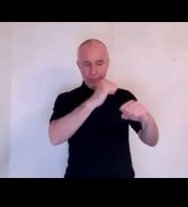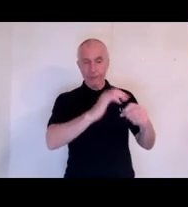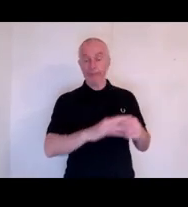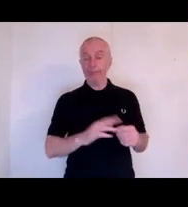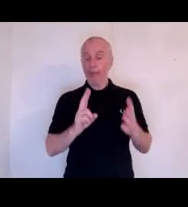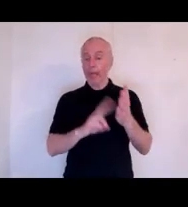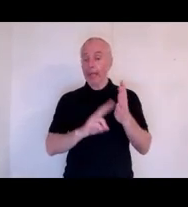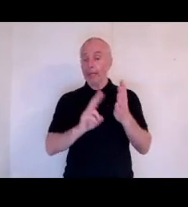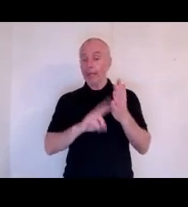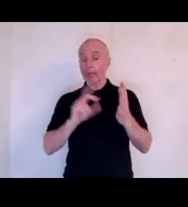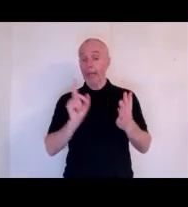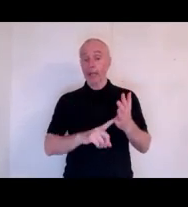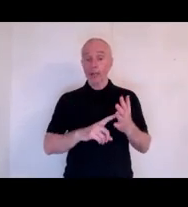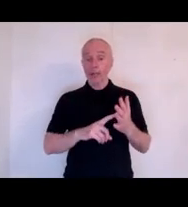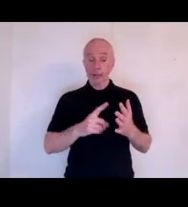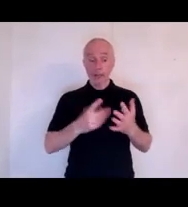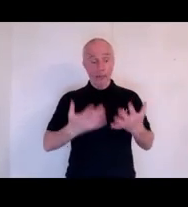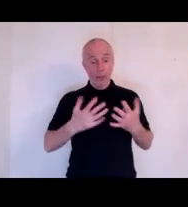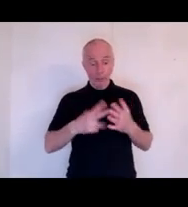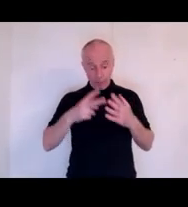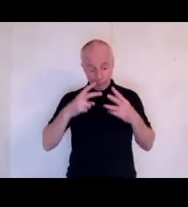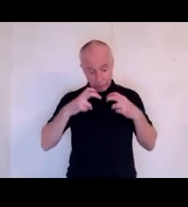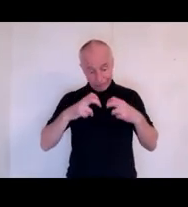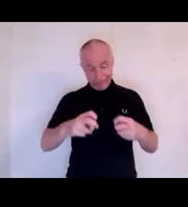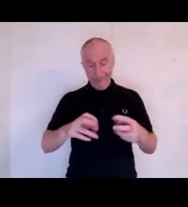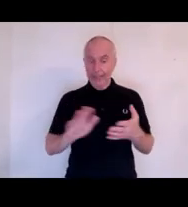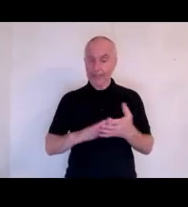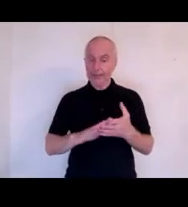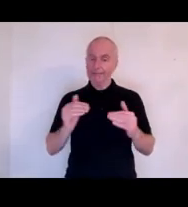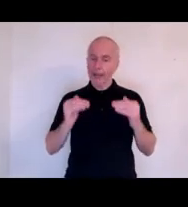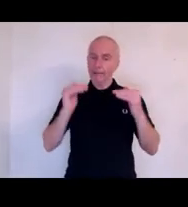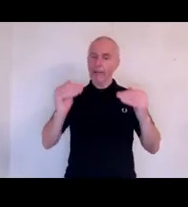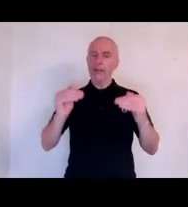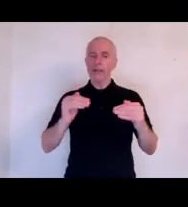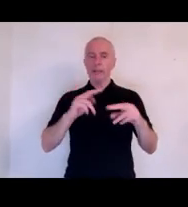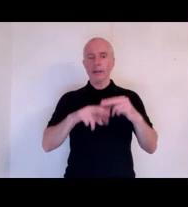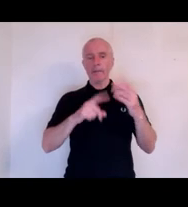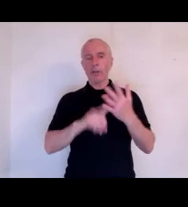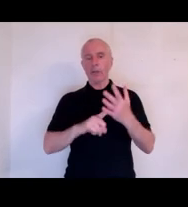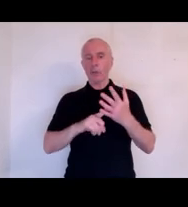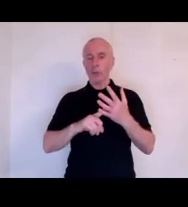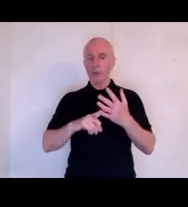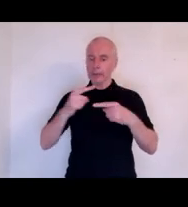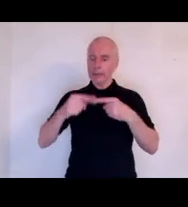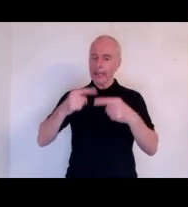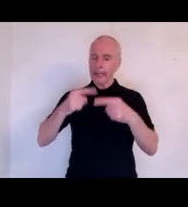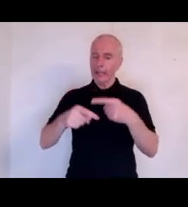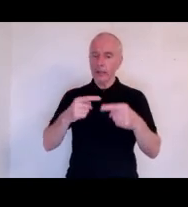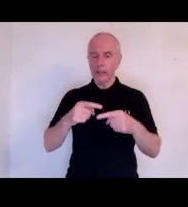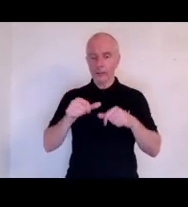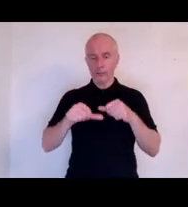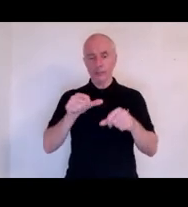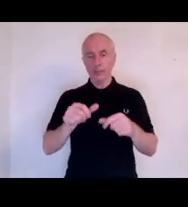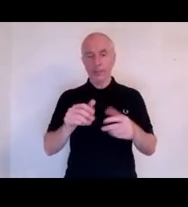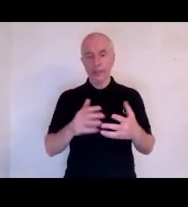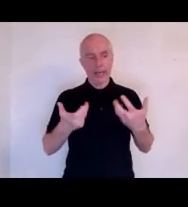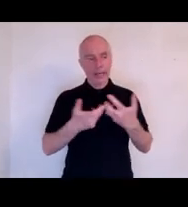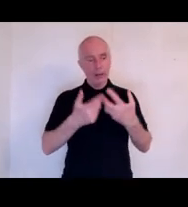and as part of the Advanced Fuel Cycle Programme about how we would manufacture mixed oxide fuels in the future.